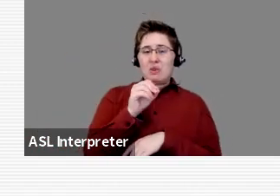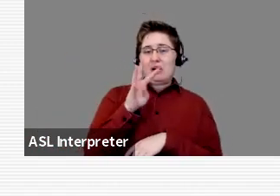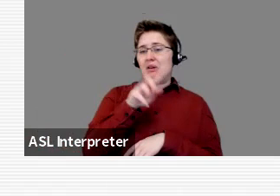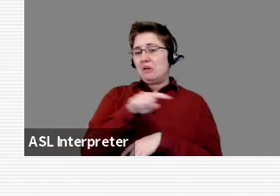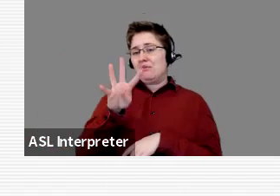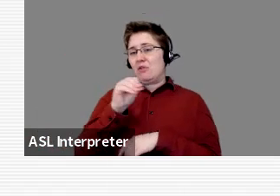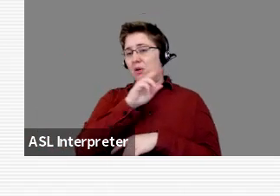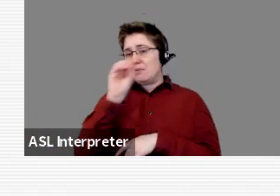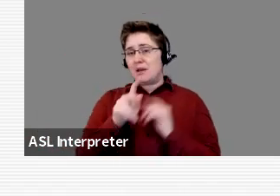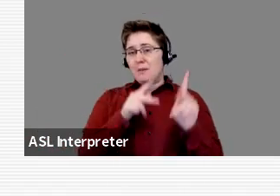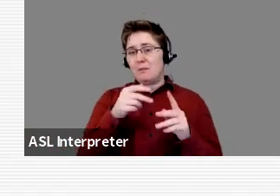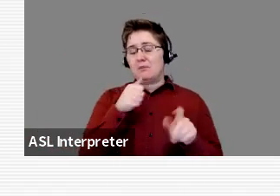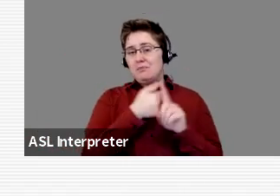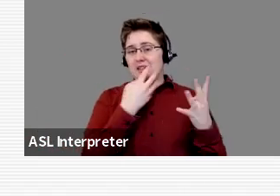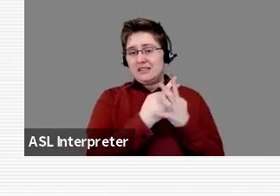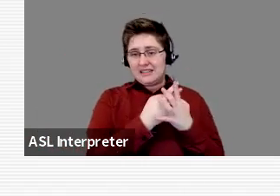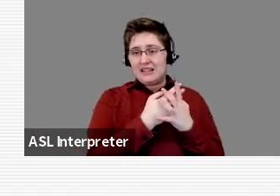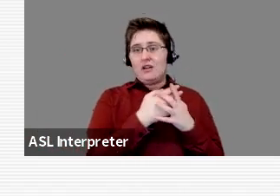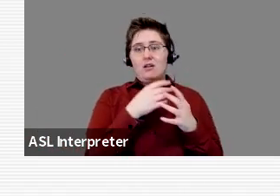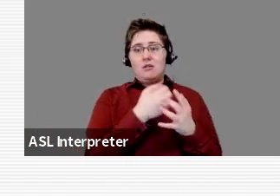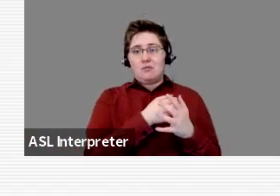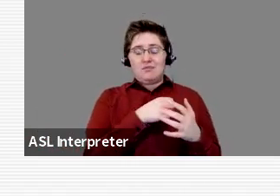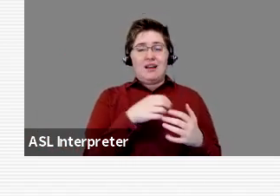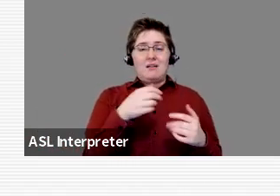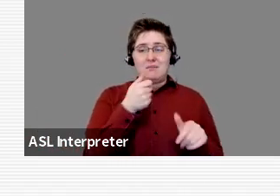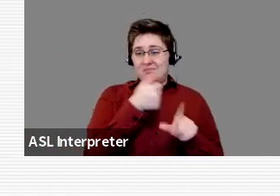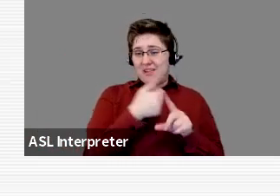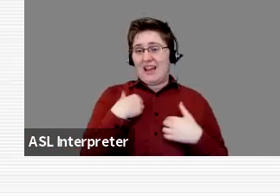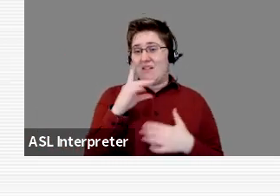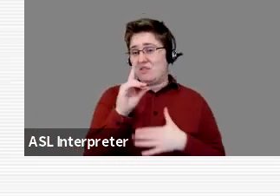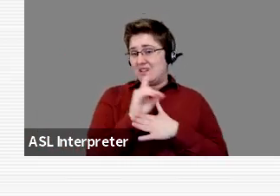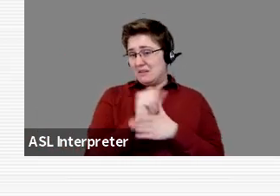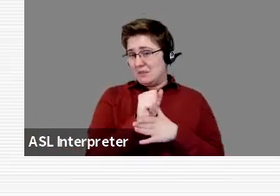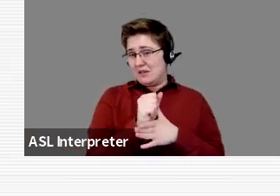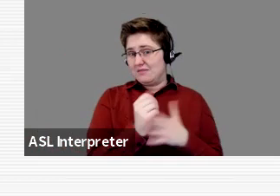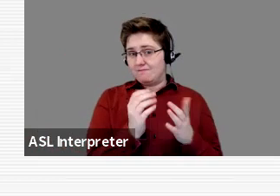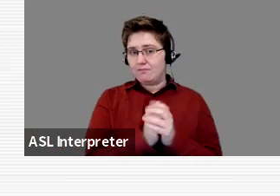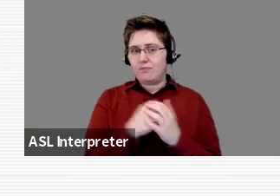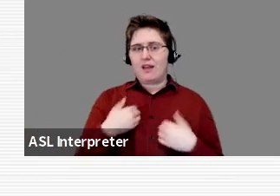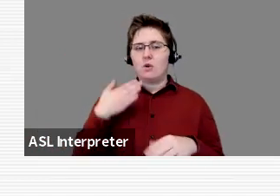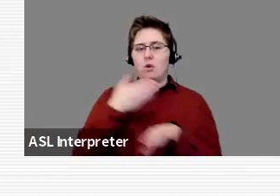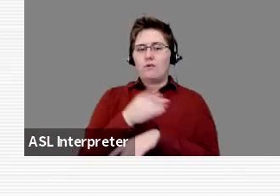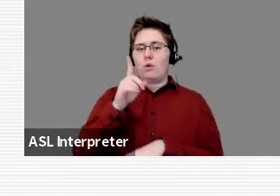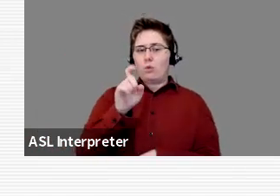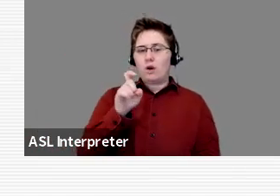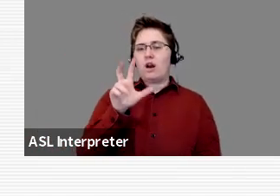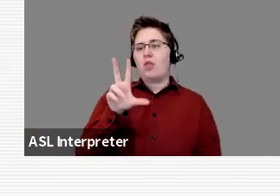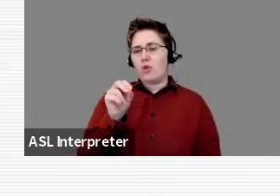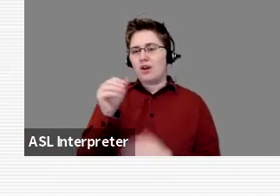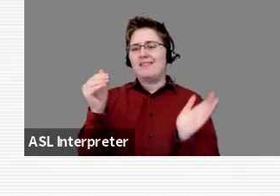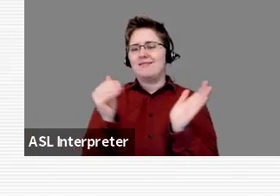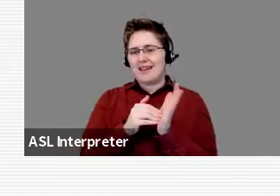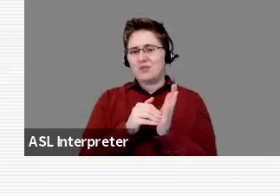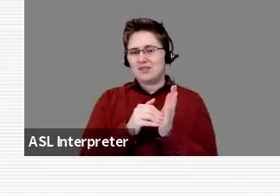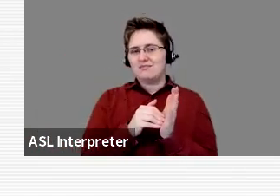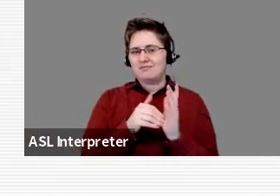of people in jails and prisons are people with disabilities. There has been over 130,000 cases there,